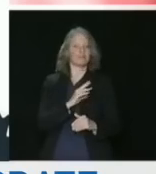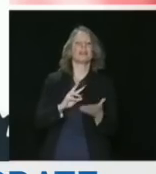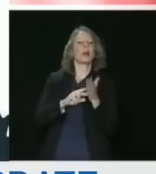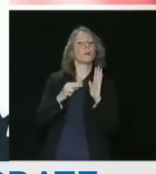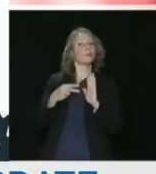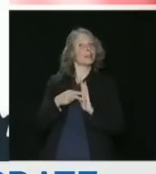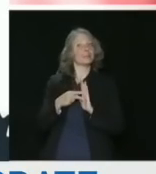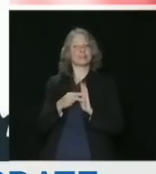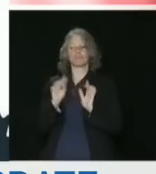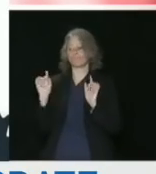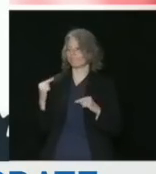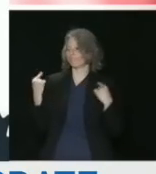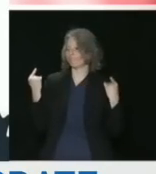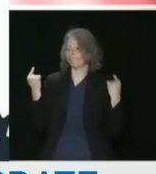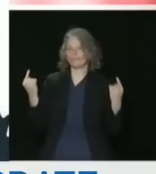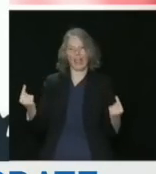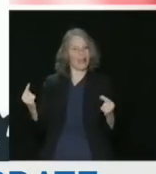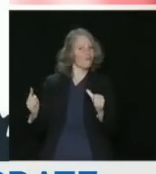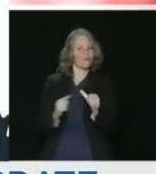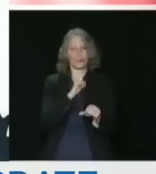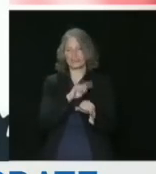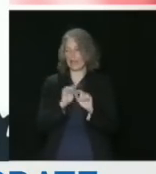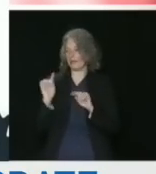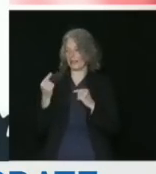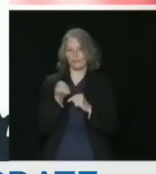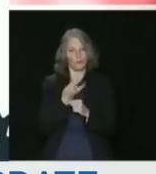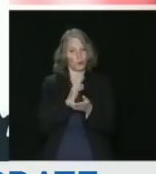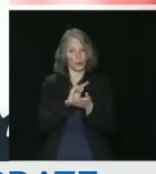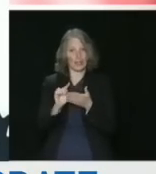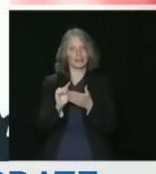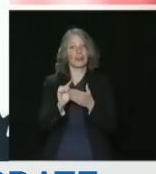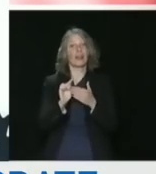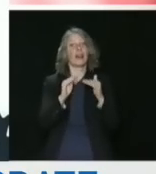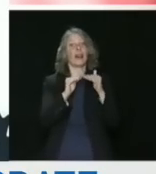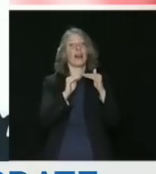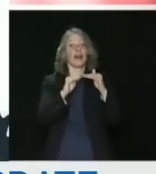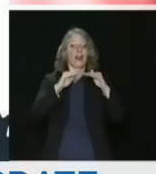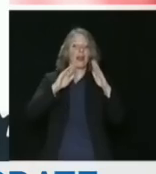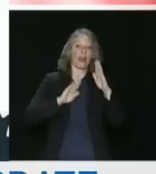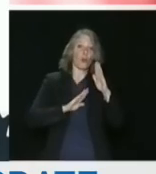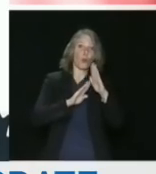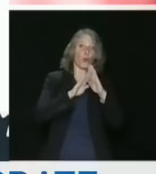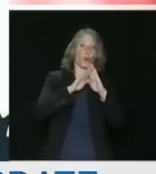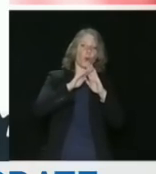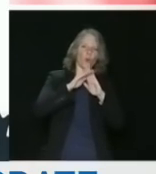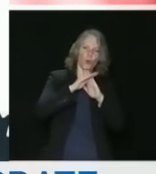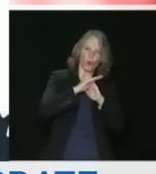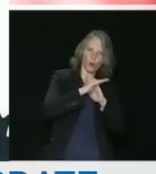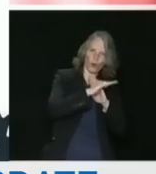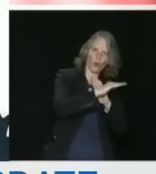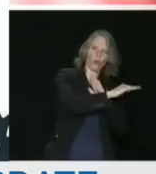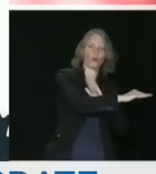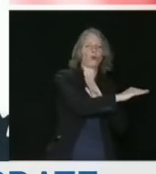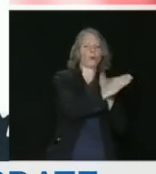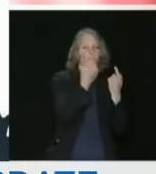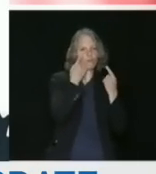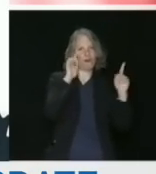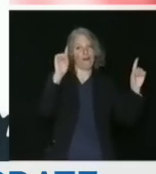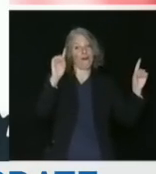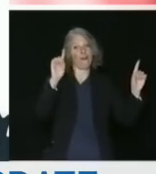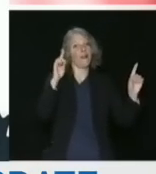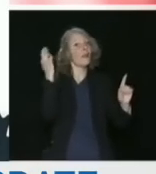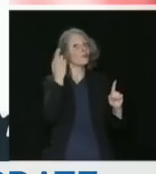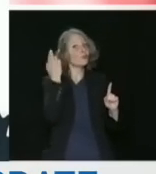This means that for the first time in many weeks, the epidemic has dropped out of a growth pattern, primarily driven by